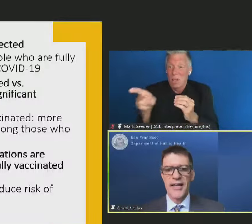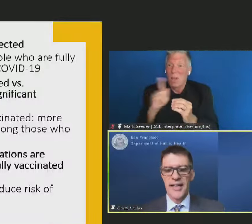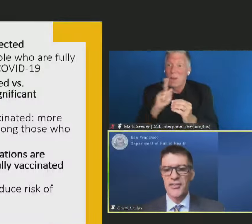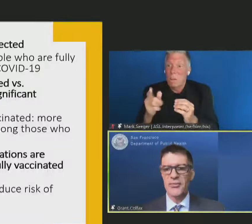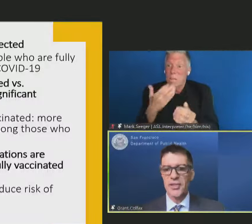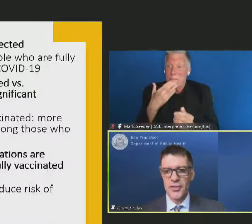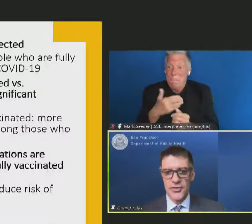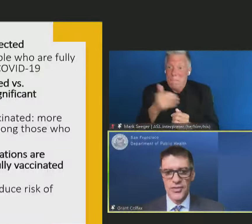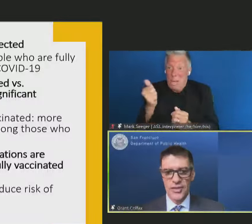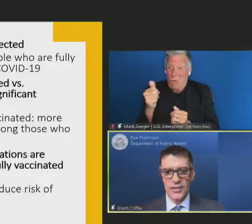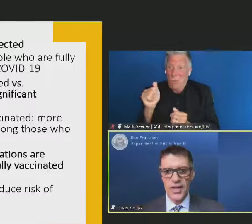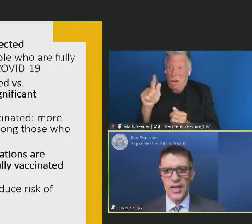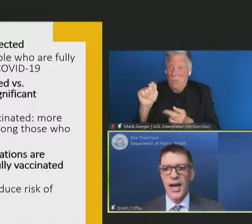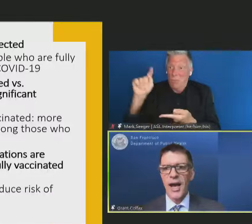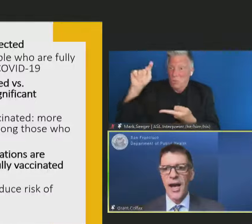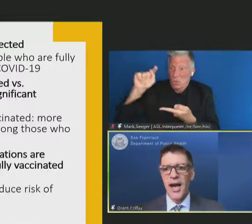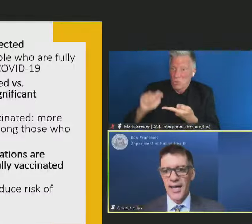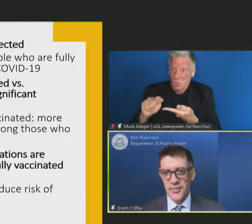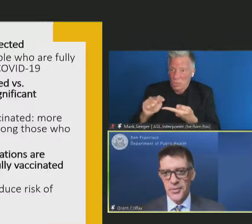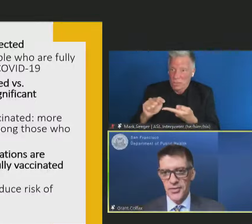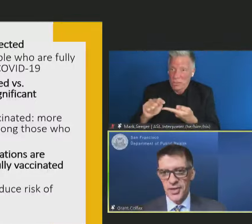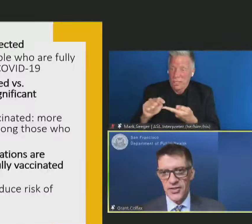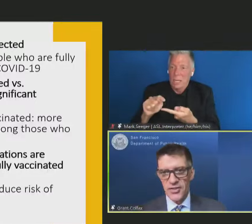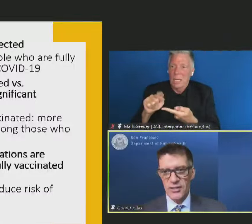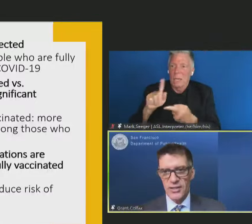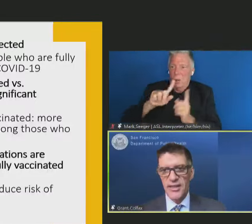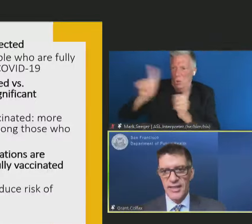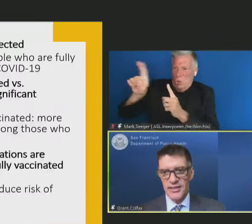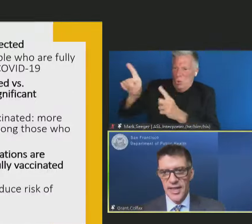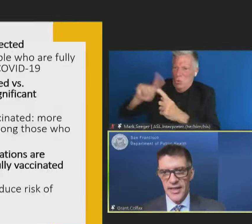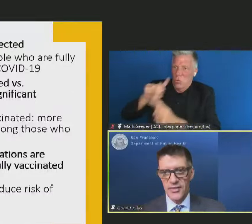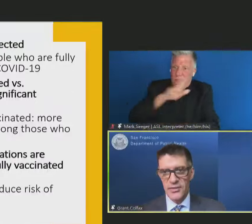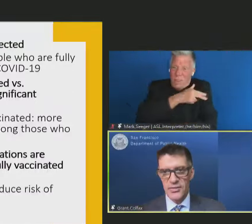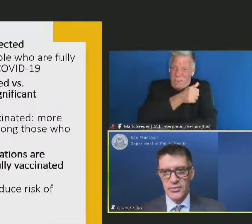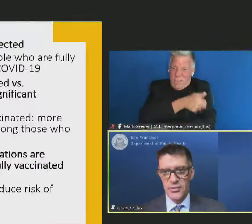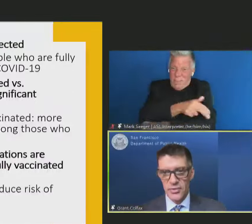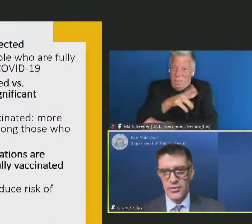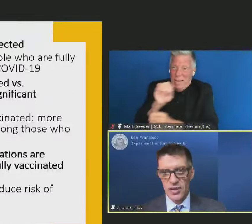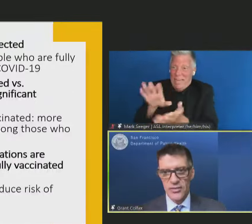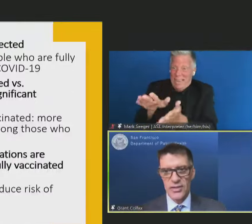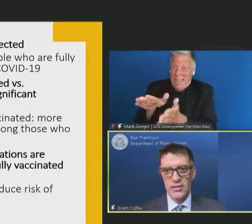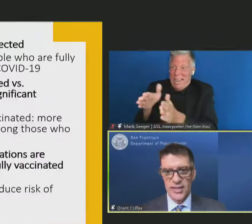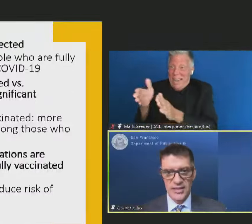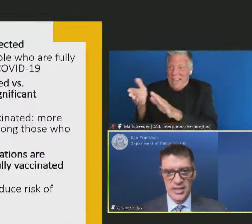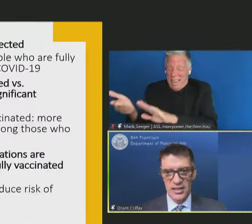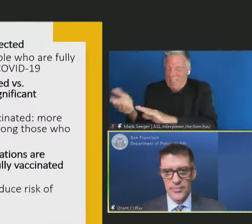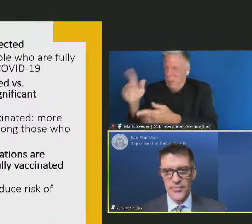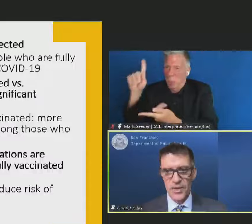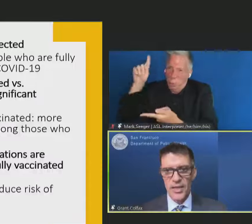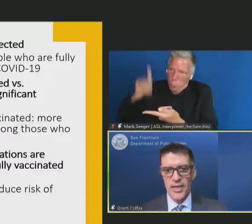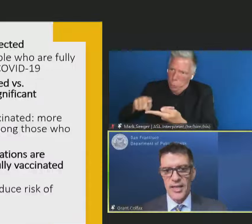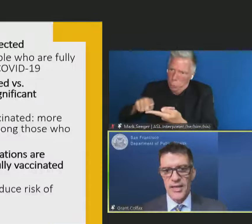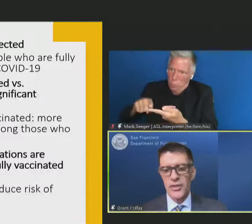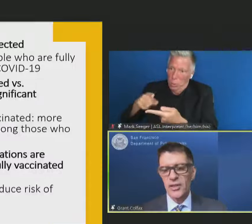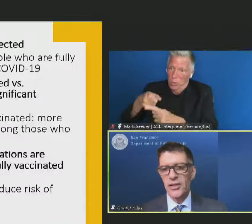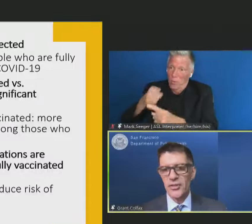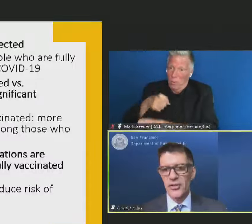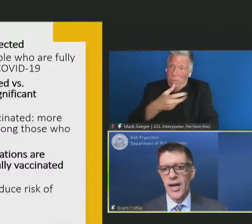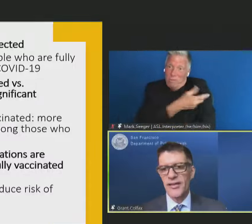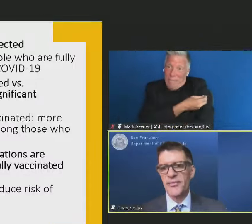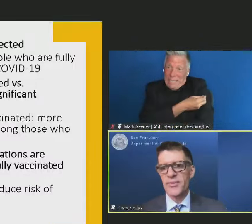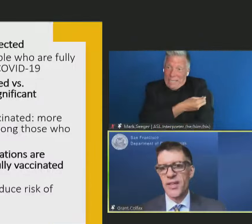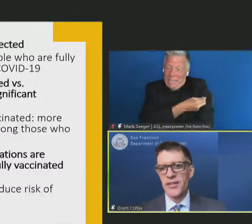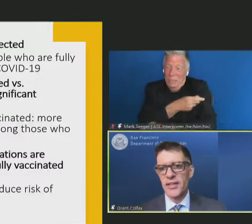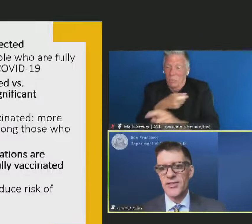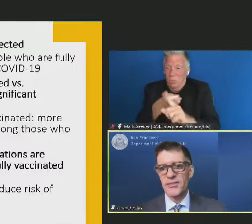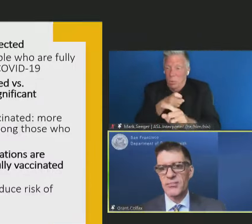better at reducing hospitalization and death due to COVID-19. And really,